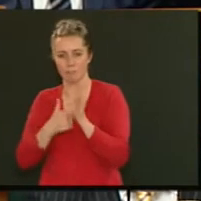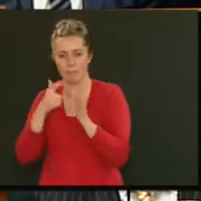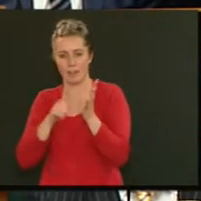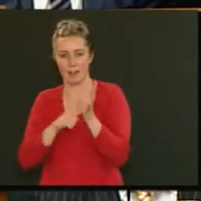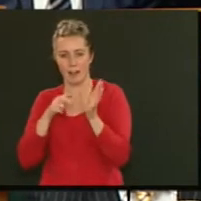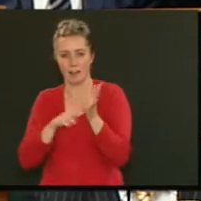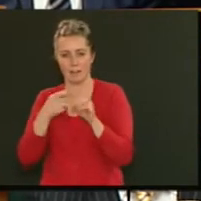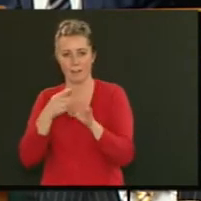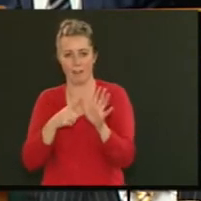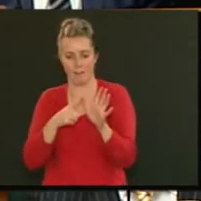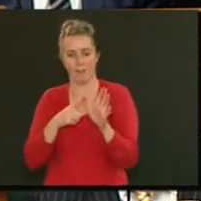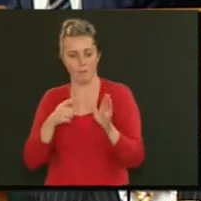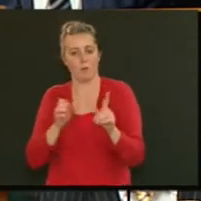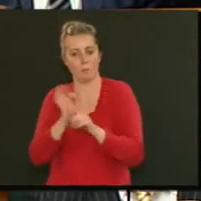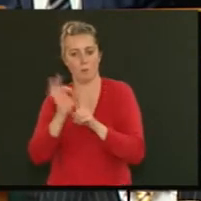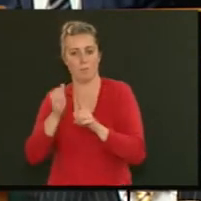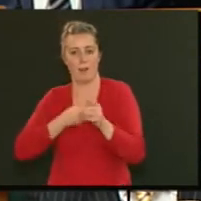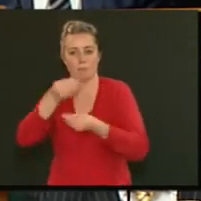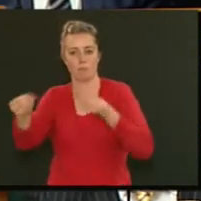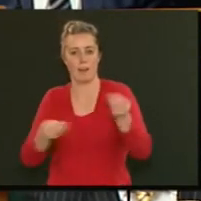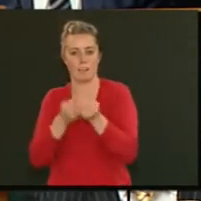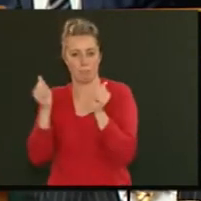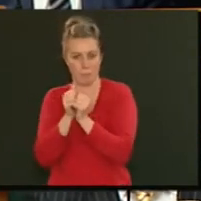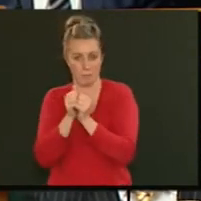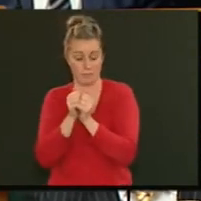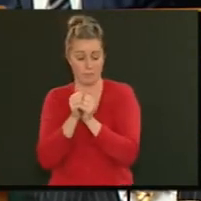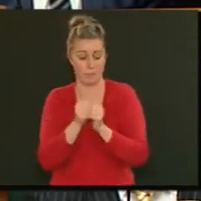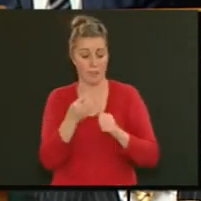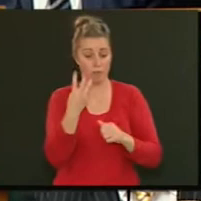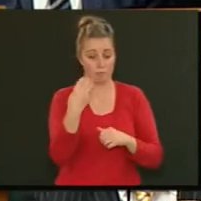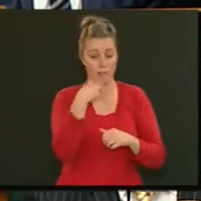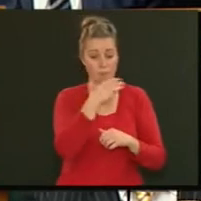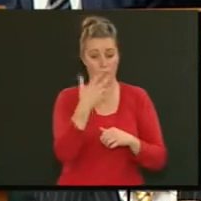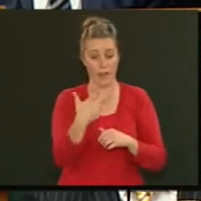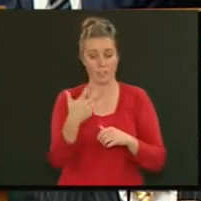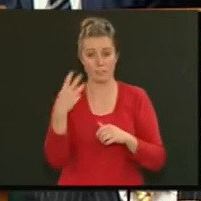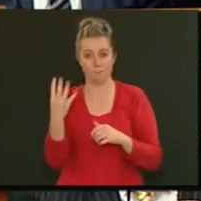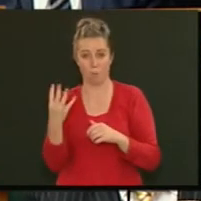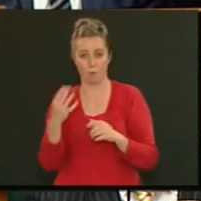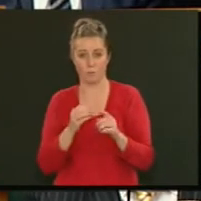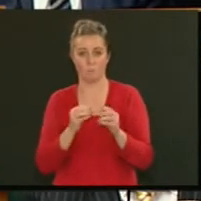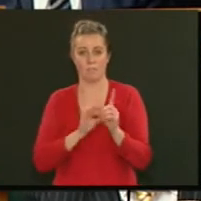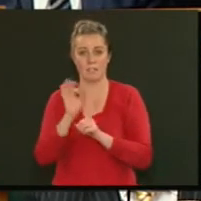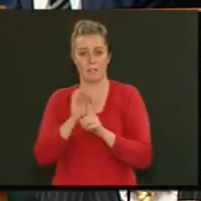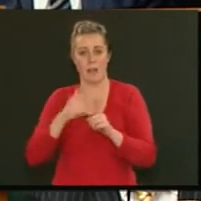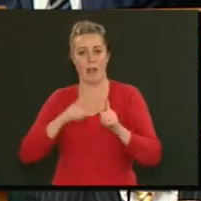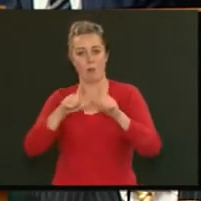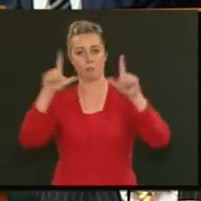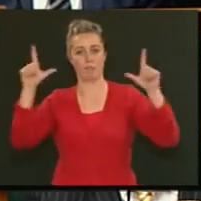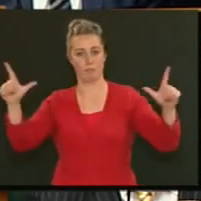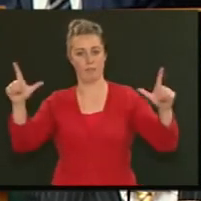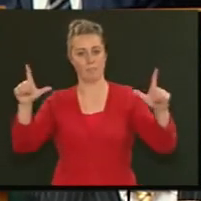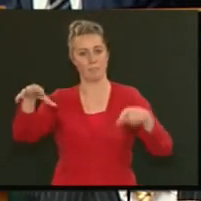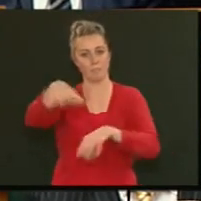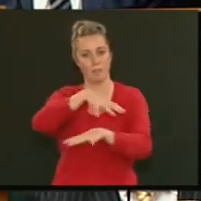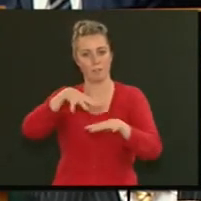trade agreements. There is $304 million towards the ongoing development of our screen sector and